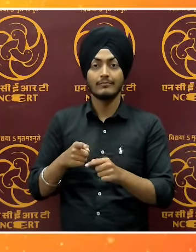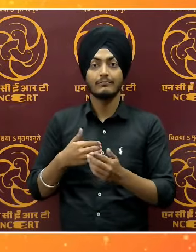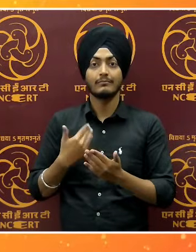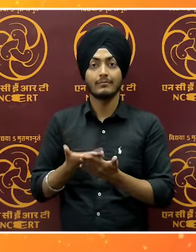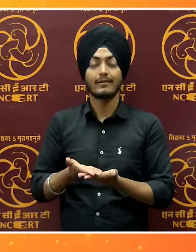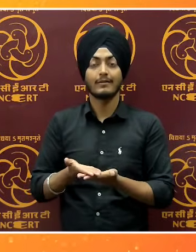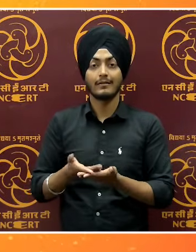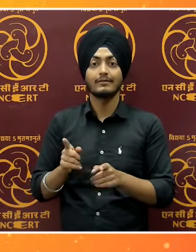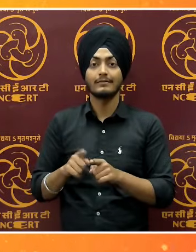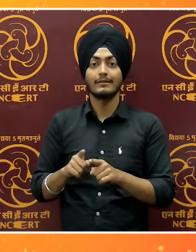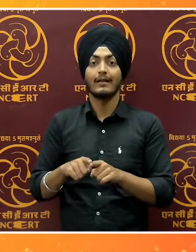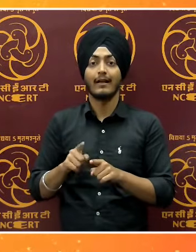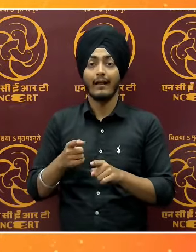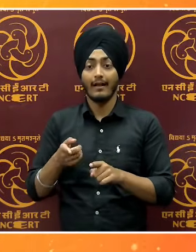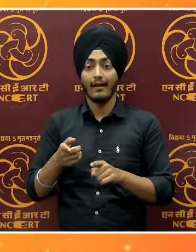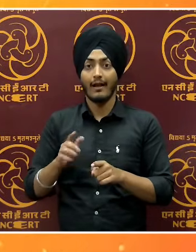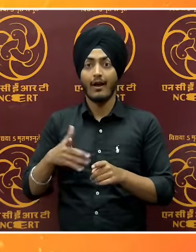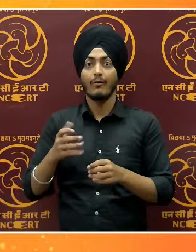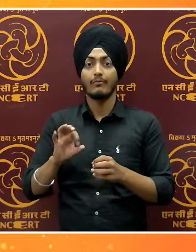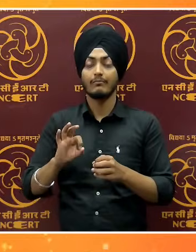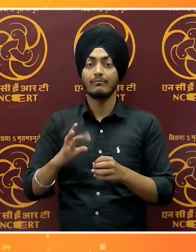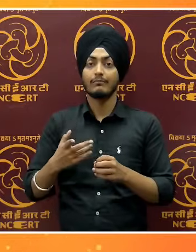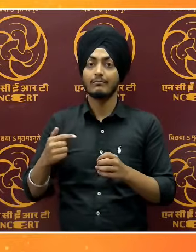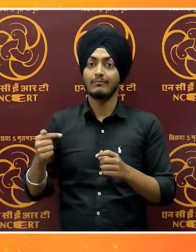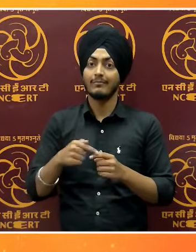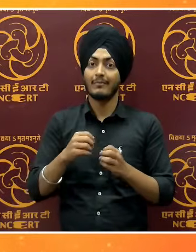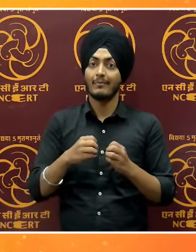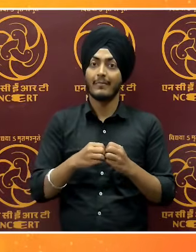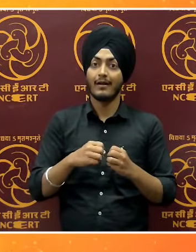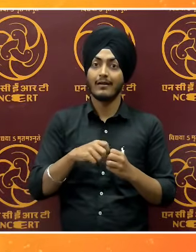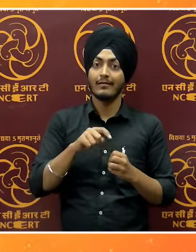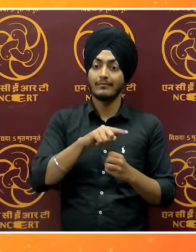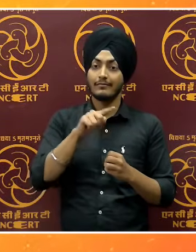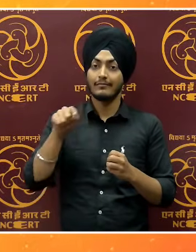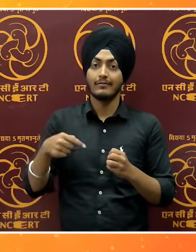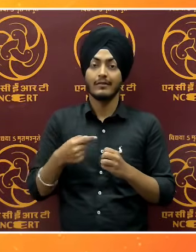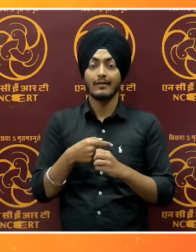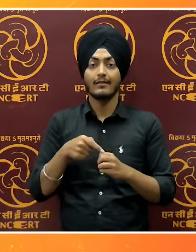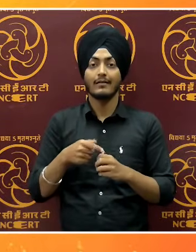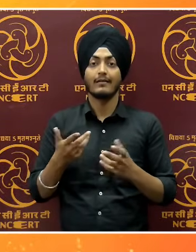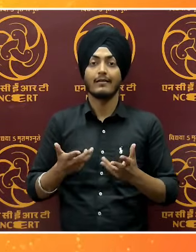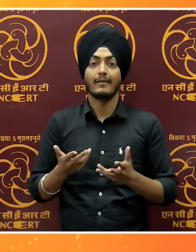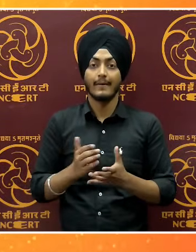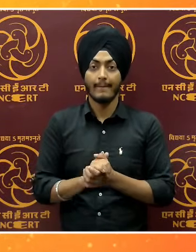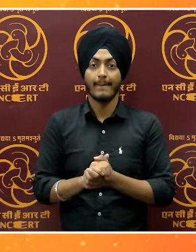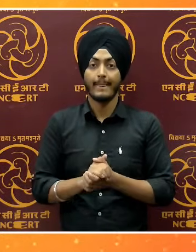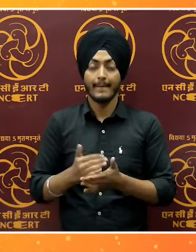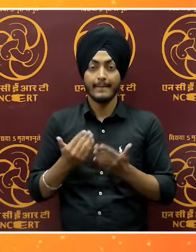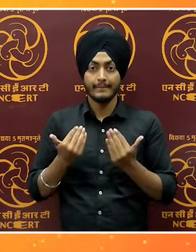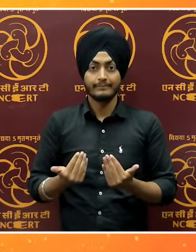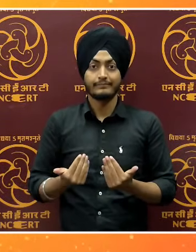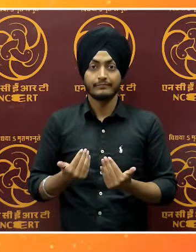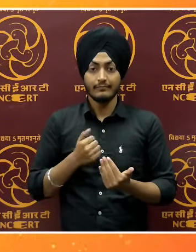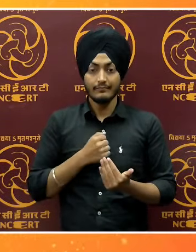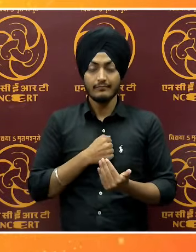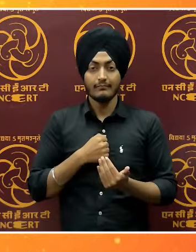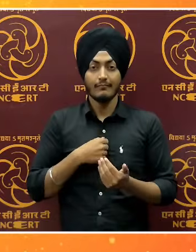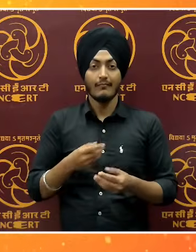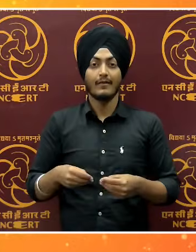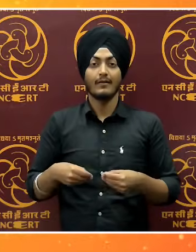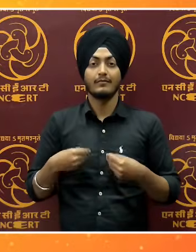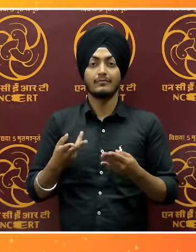as the magnetic field lines coming out of the plane of paper. Now I am giving